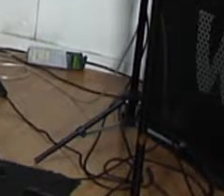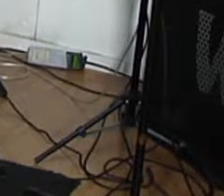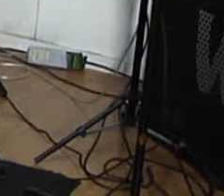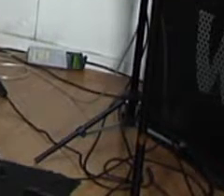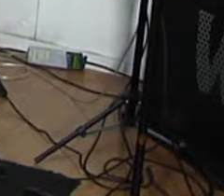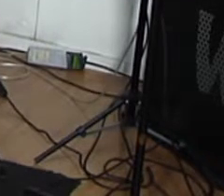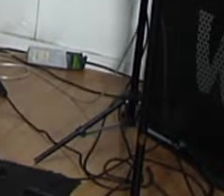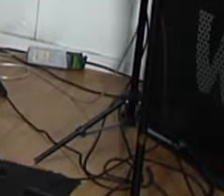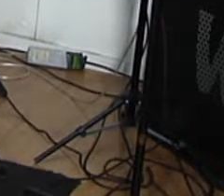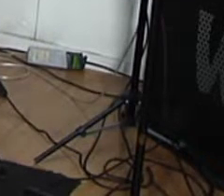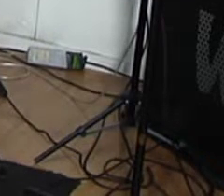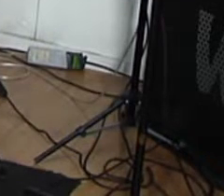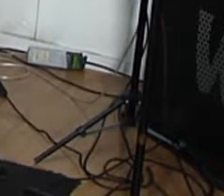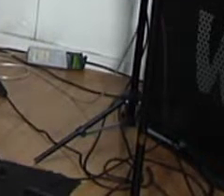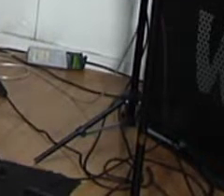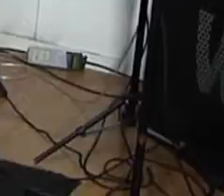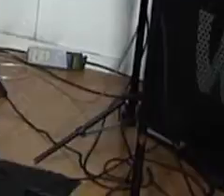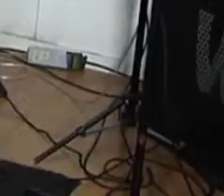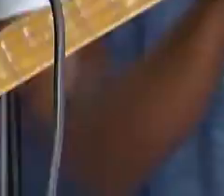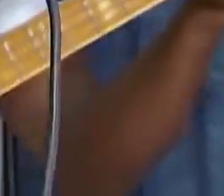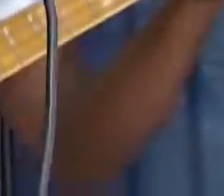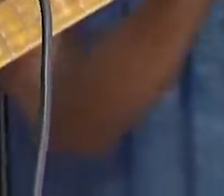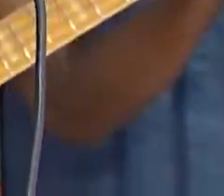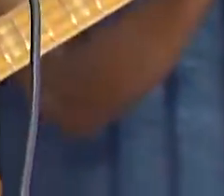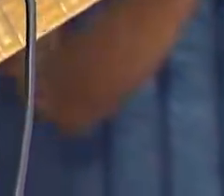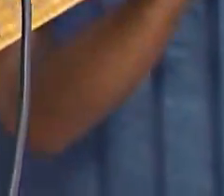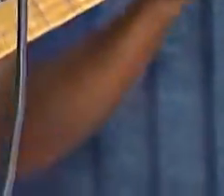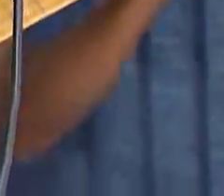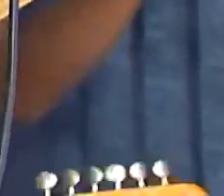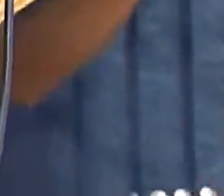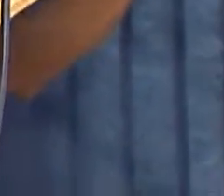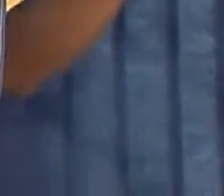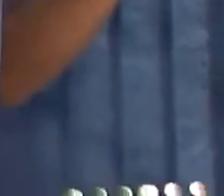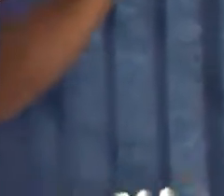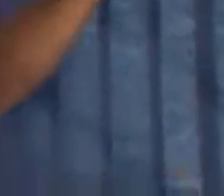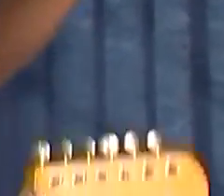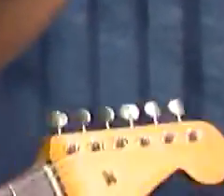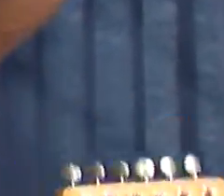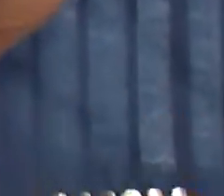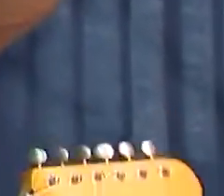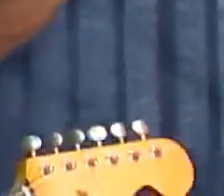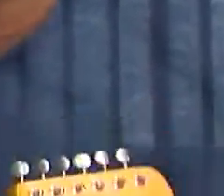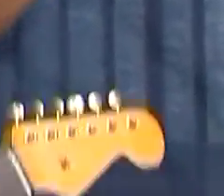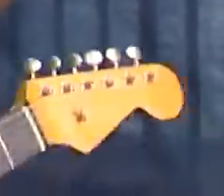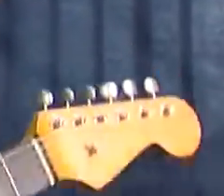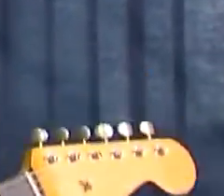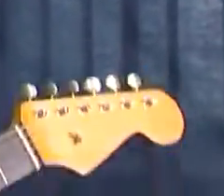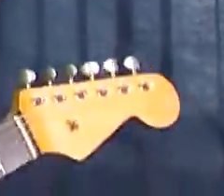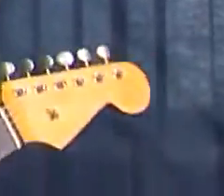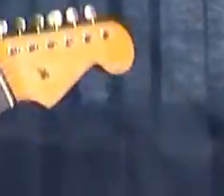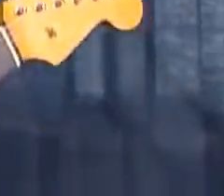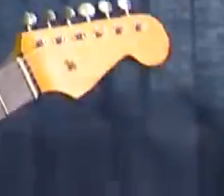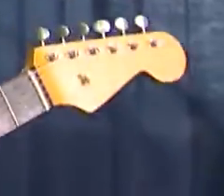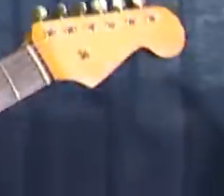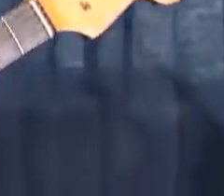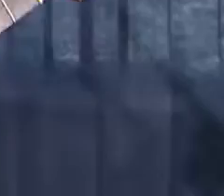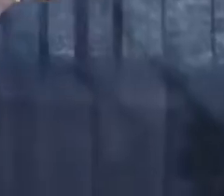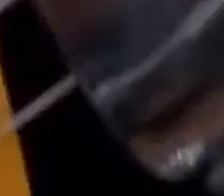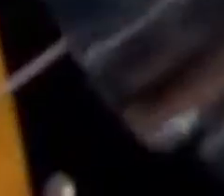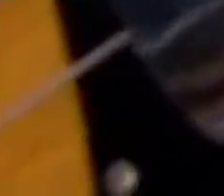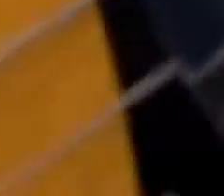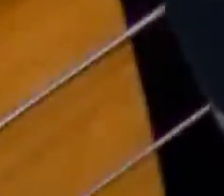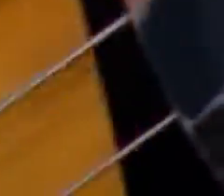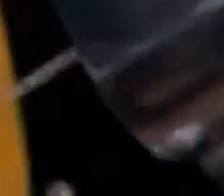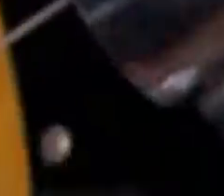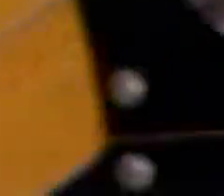I can't tell if it's night or day. I can't tell if it's night or day. I can't tell if